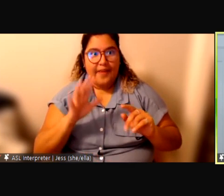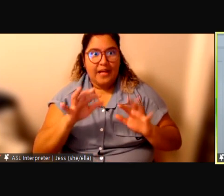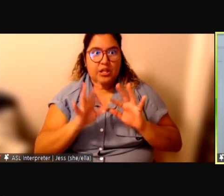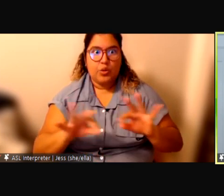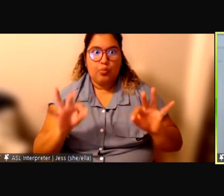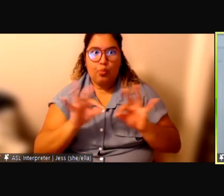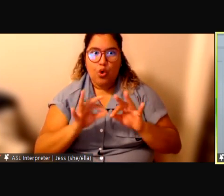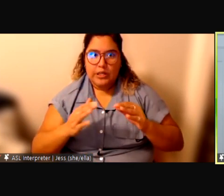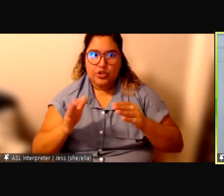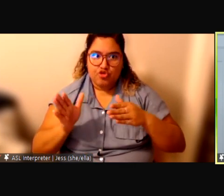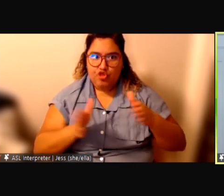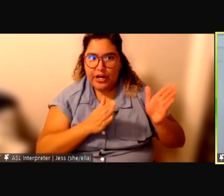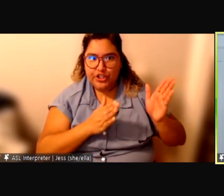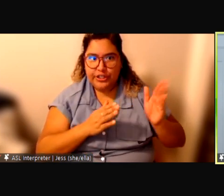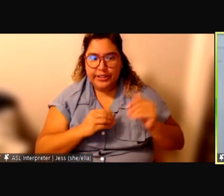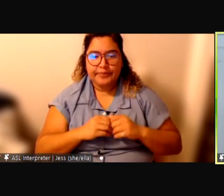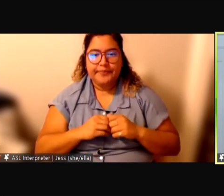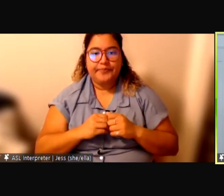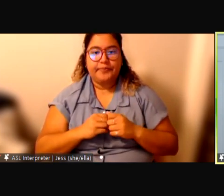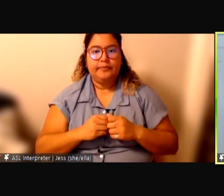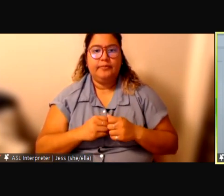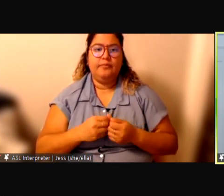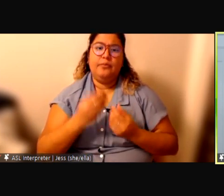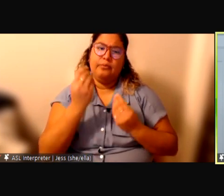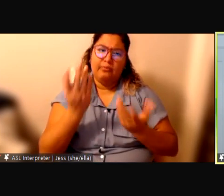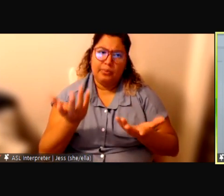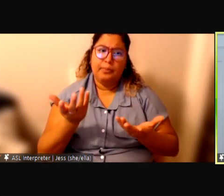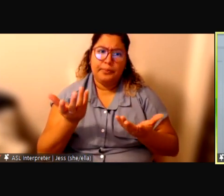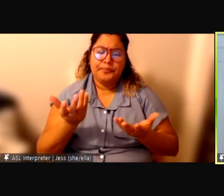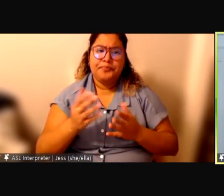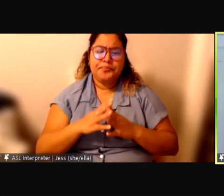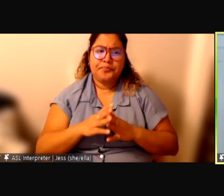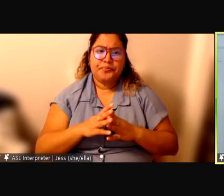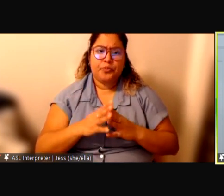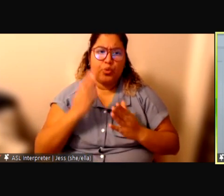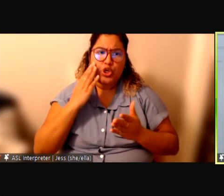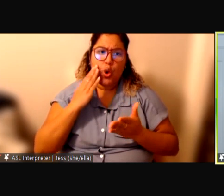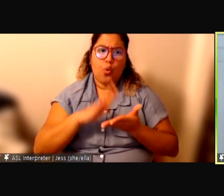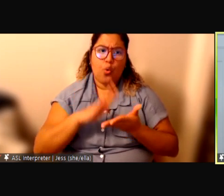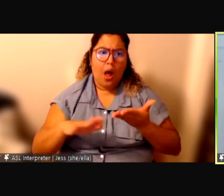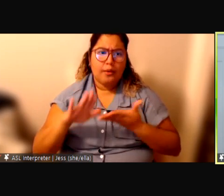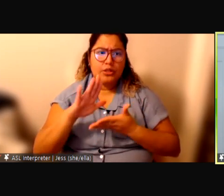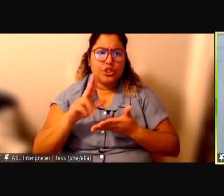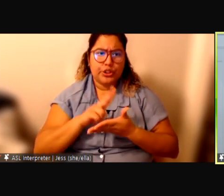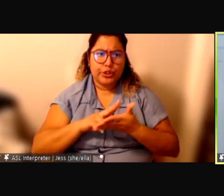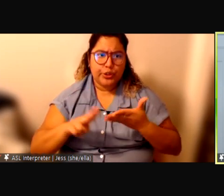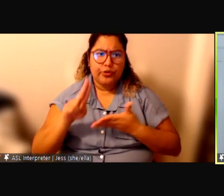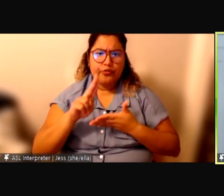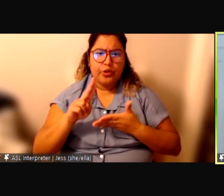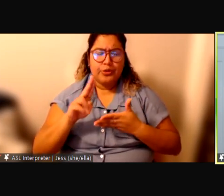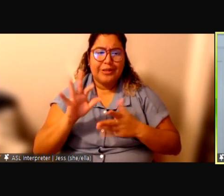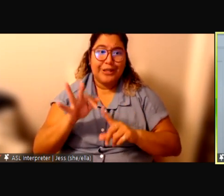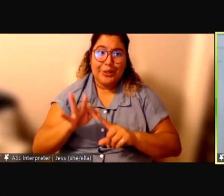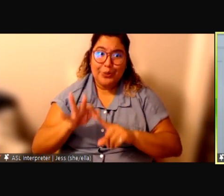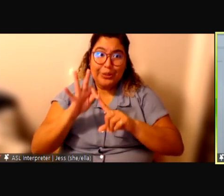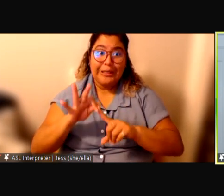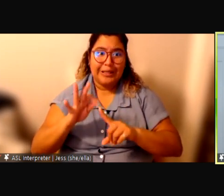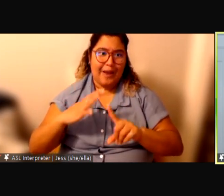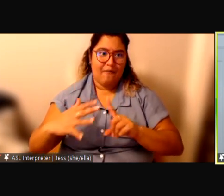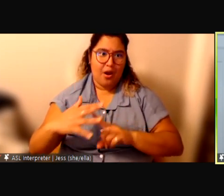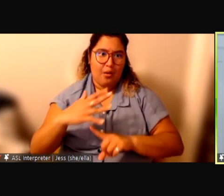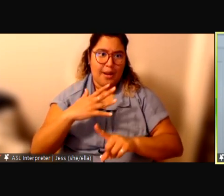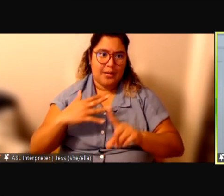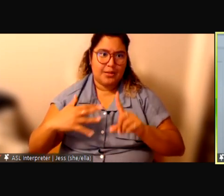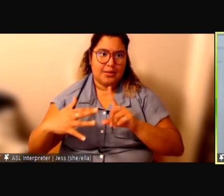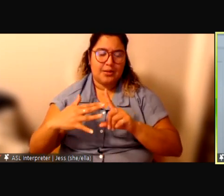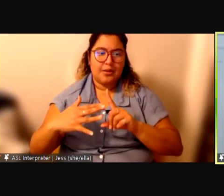strategies again. I would say, though, that we know that colleges and universities are unique environments, and I think there are